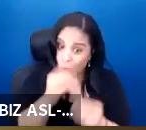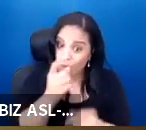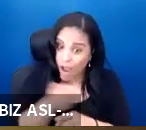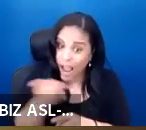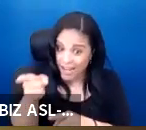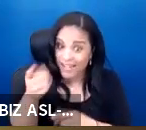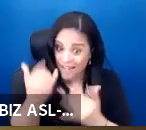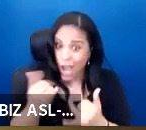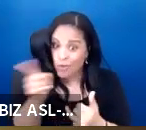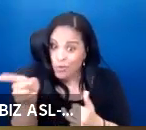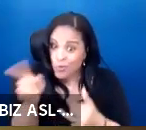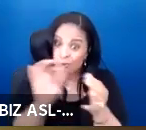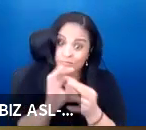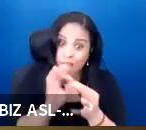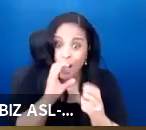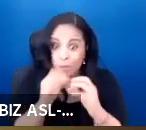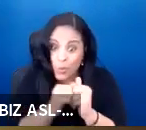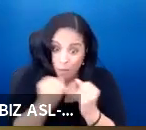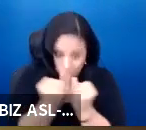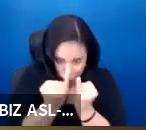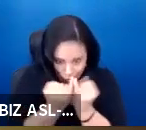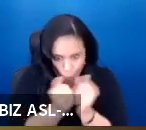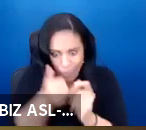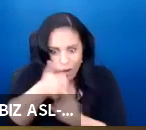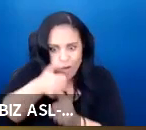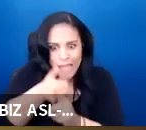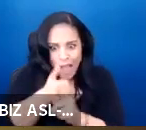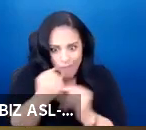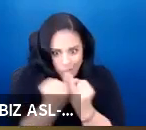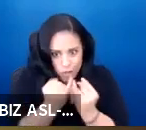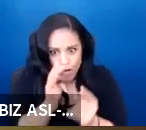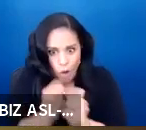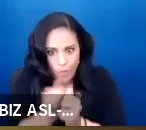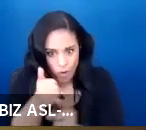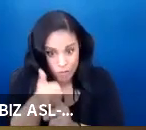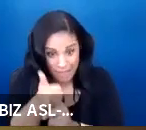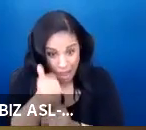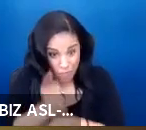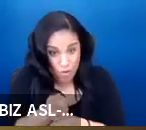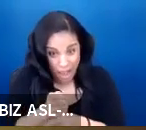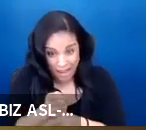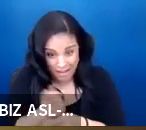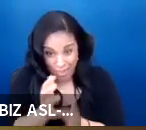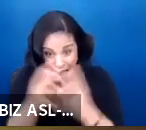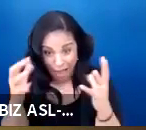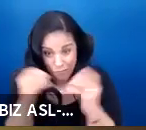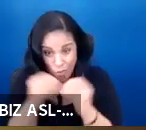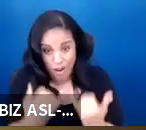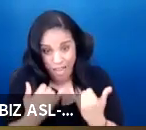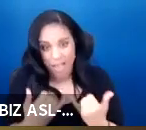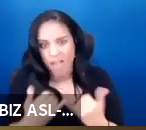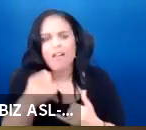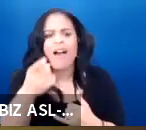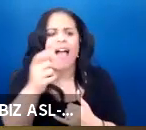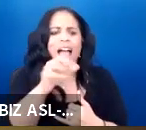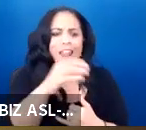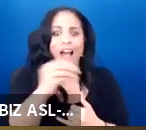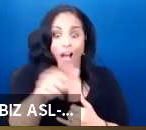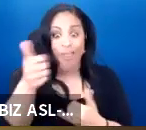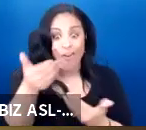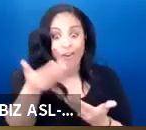just communicating with yourself a bit more. You're talking to yourself. Are there other means that you've been doing to